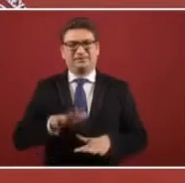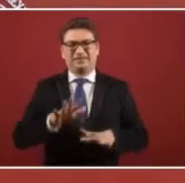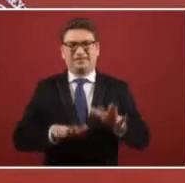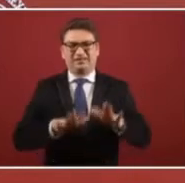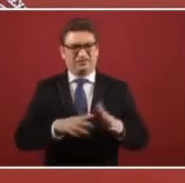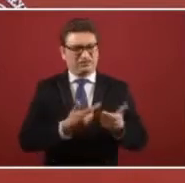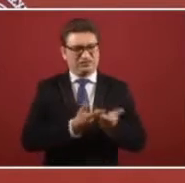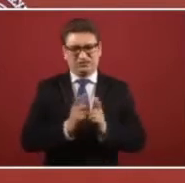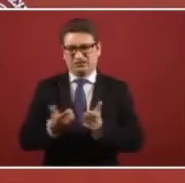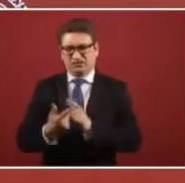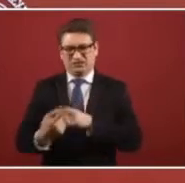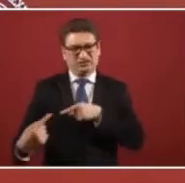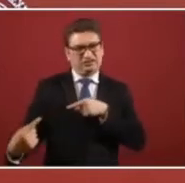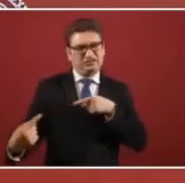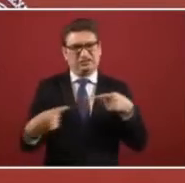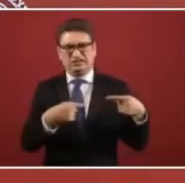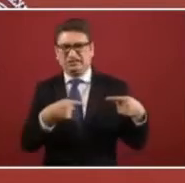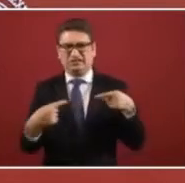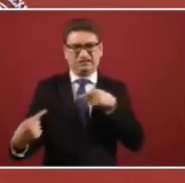there's a lot of confrontation,